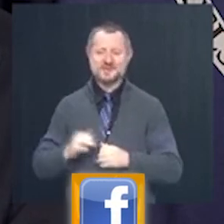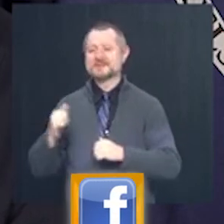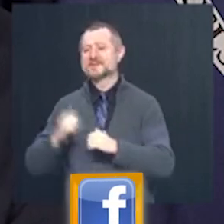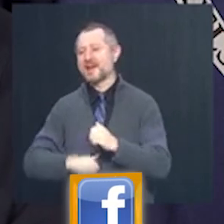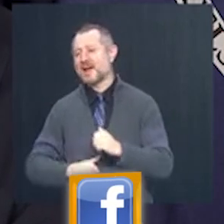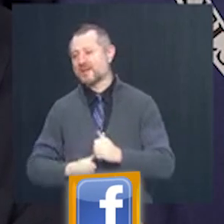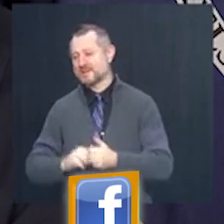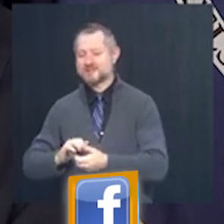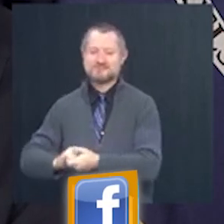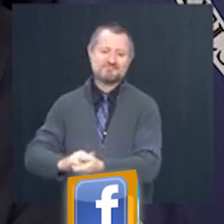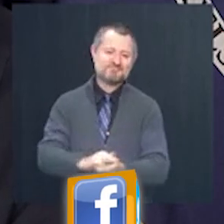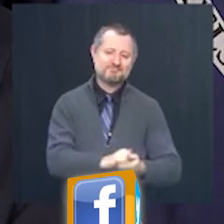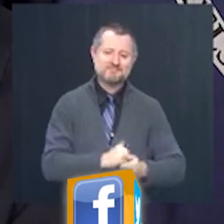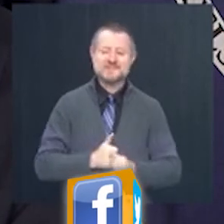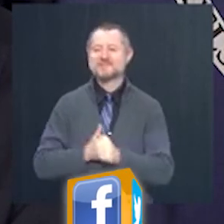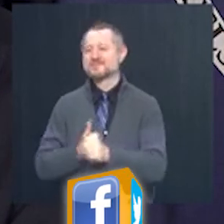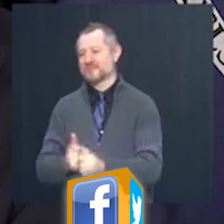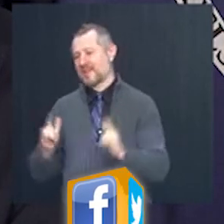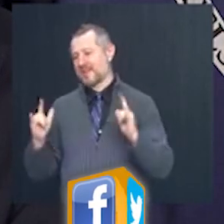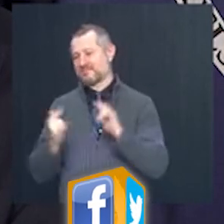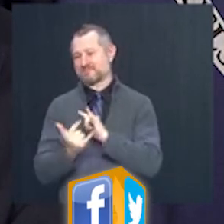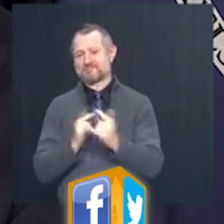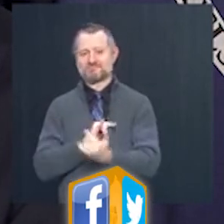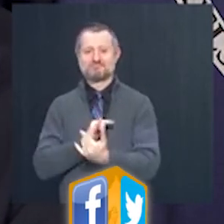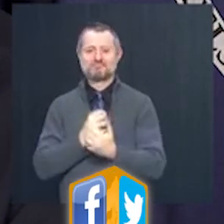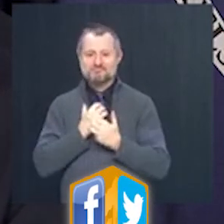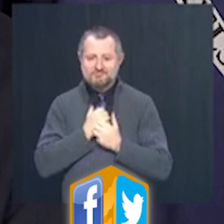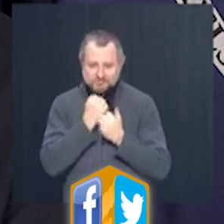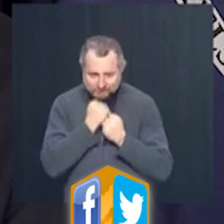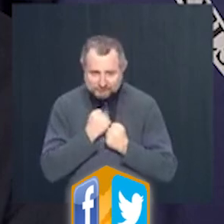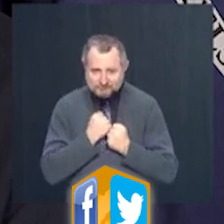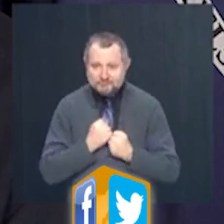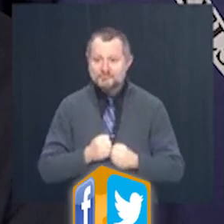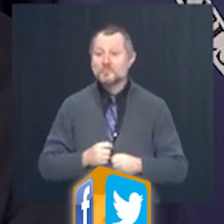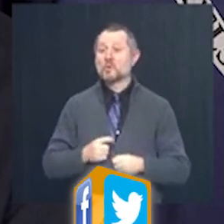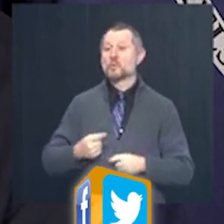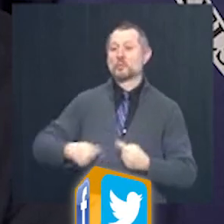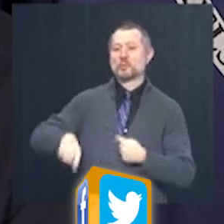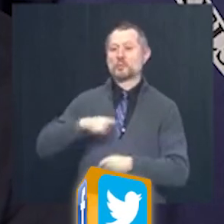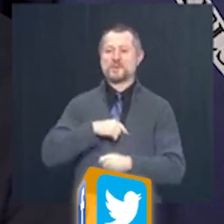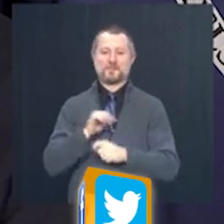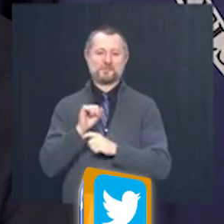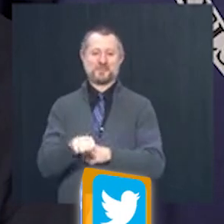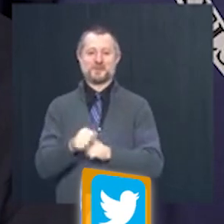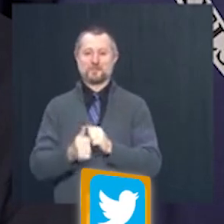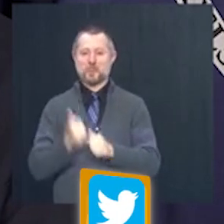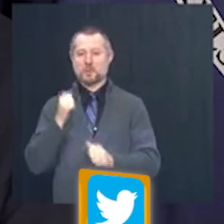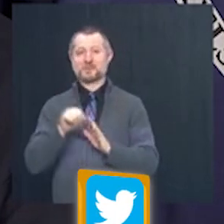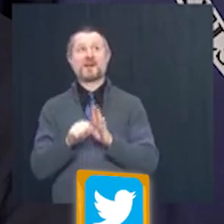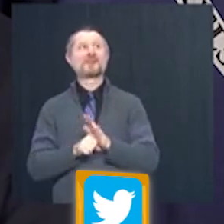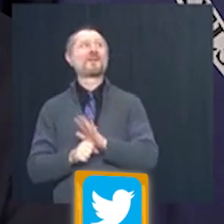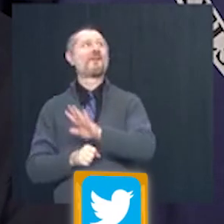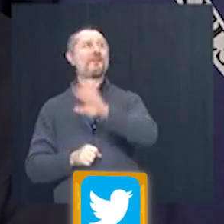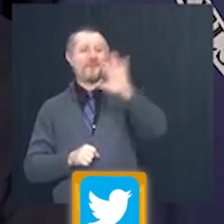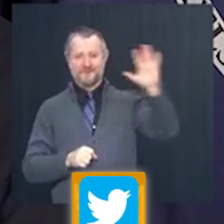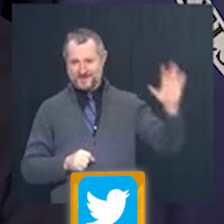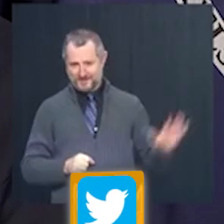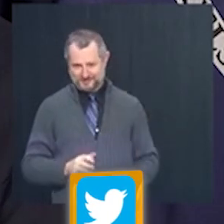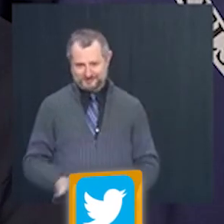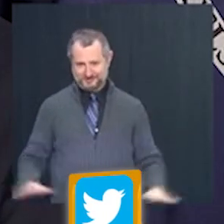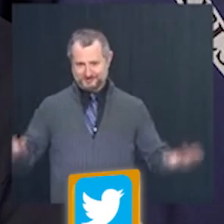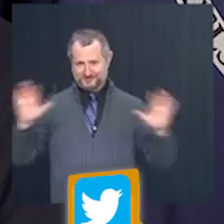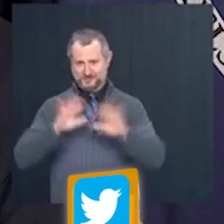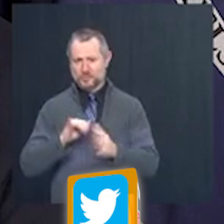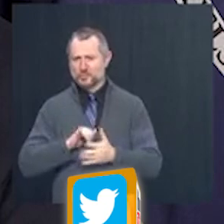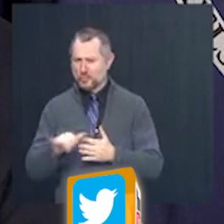love defying the nation. Defying the nation. That's what New York did